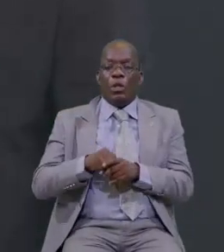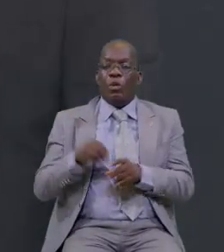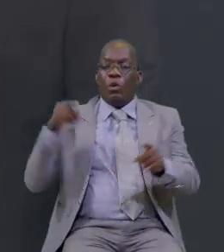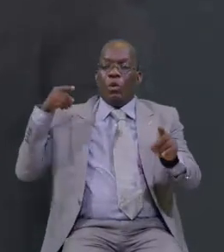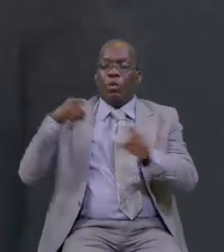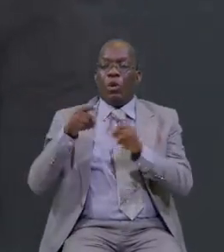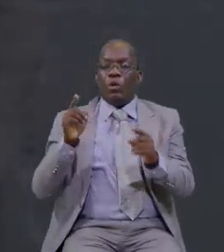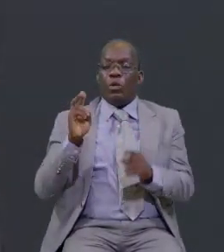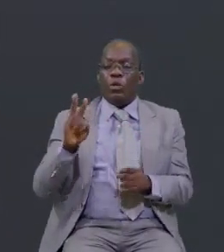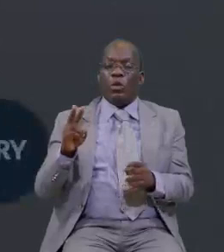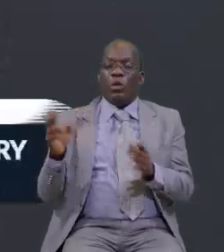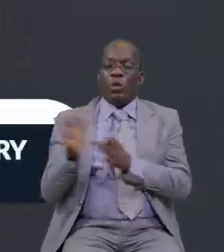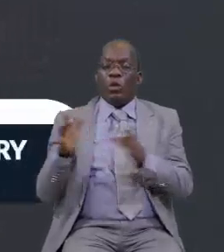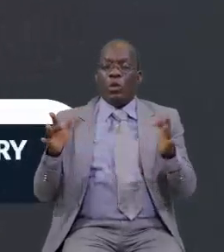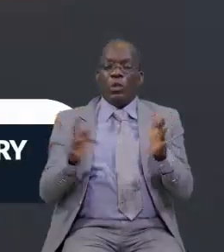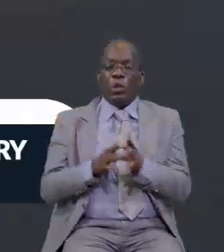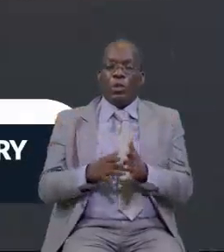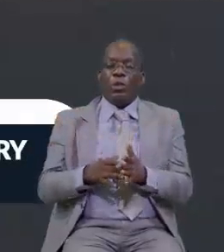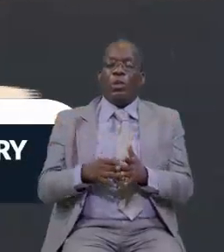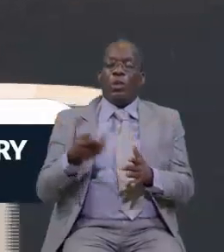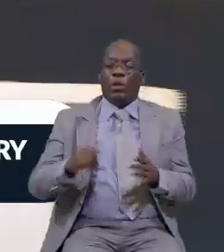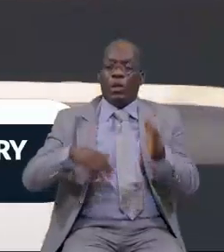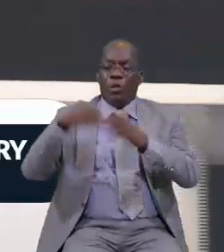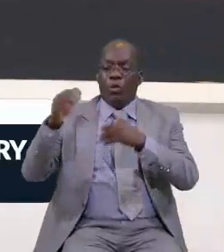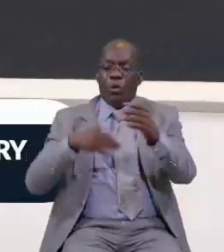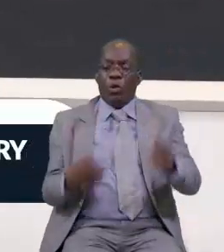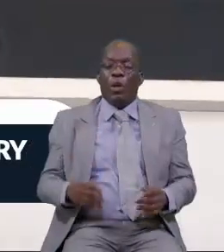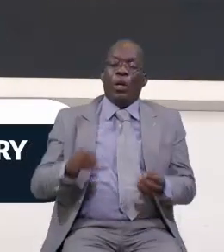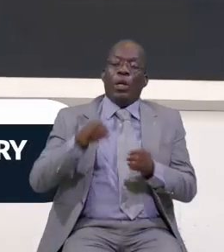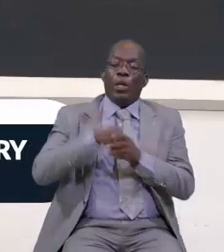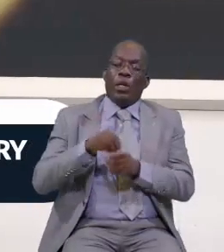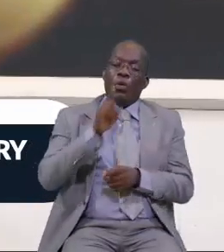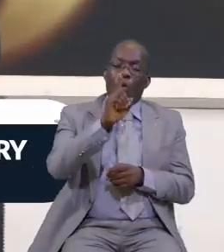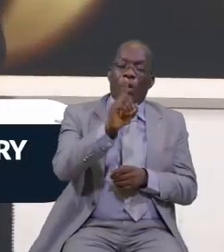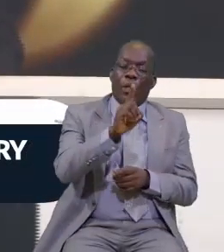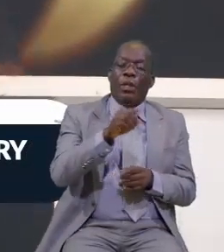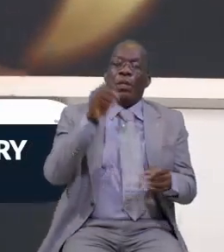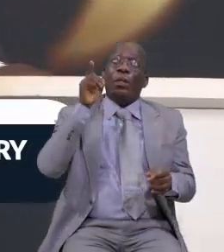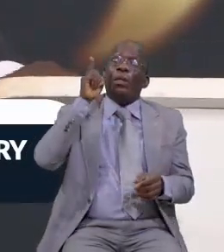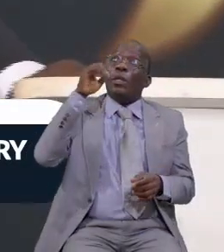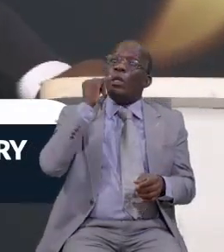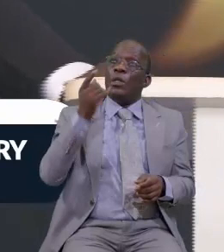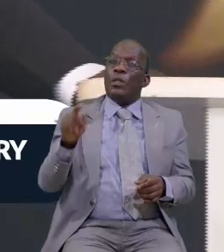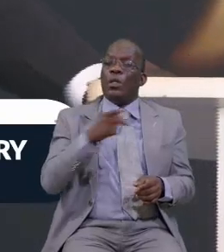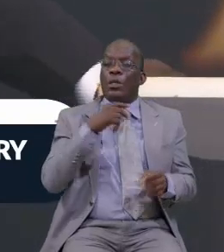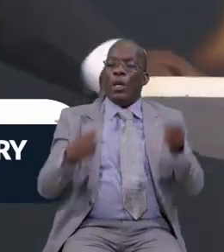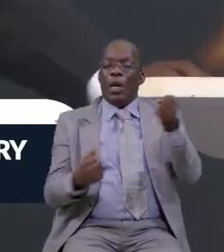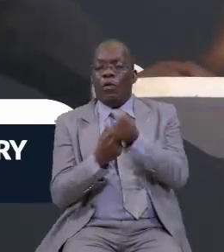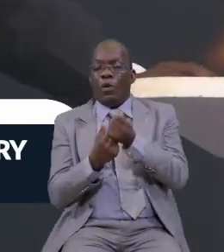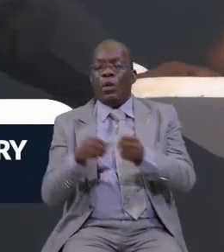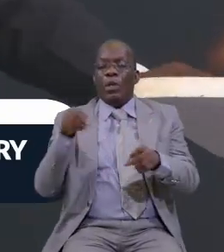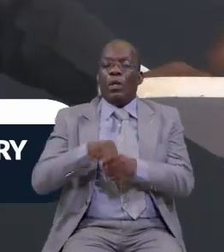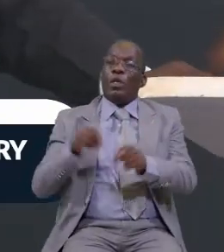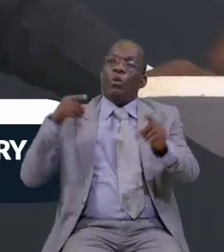builder. In point number one, is the advocate. Now in point number two,